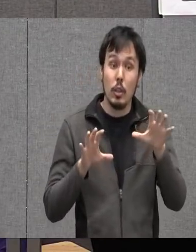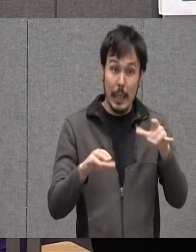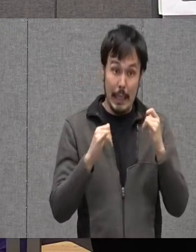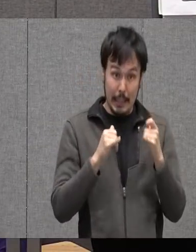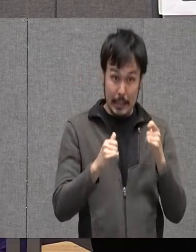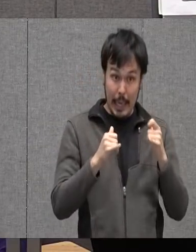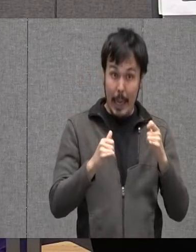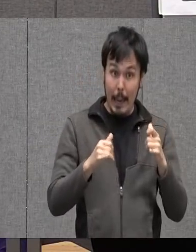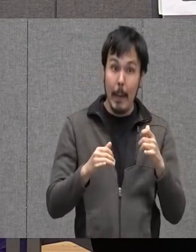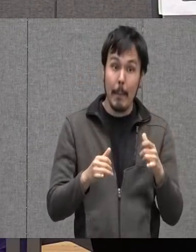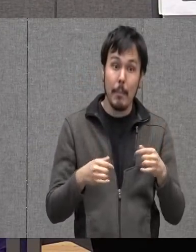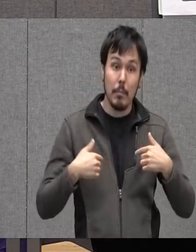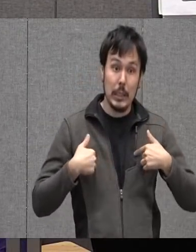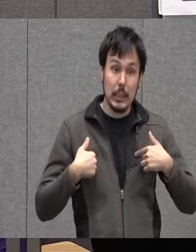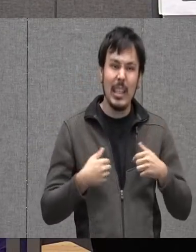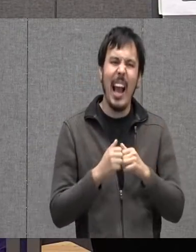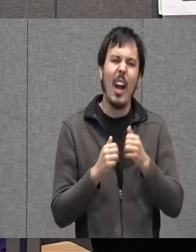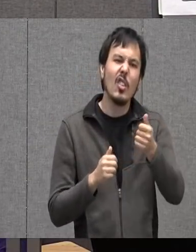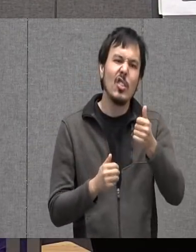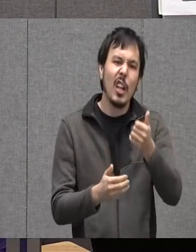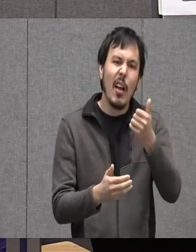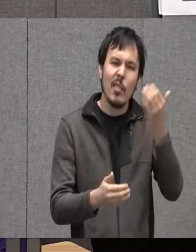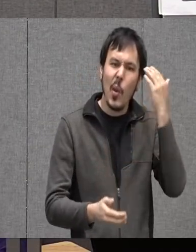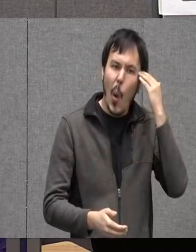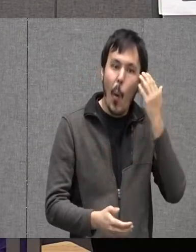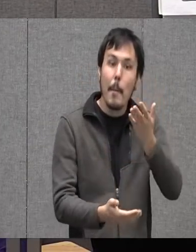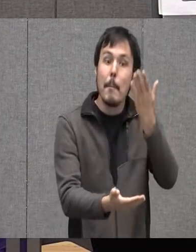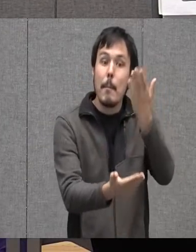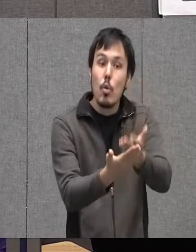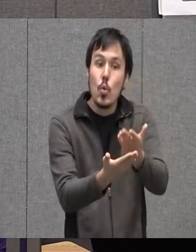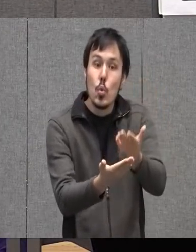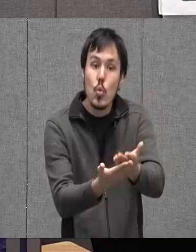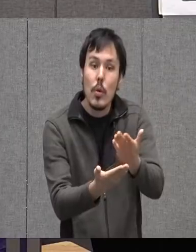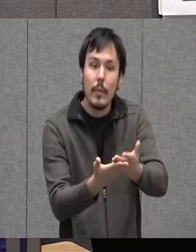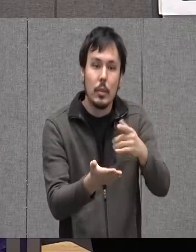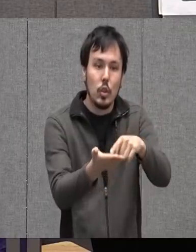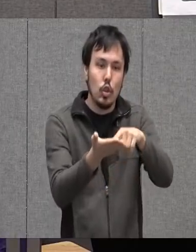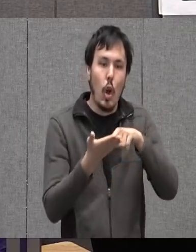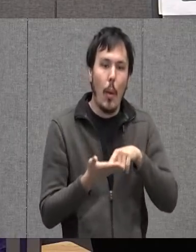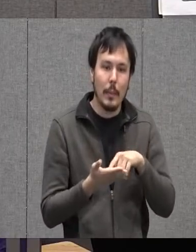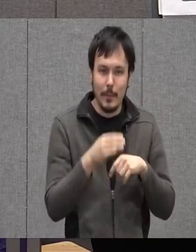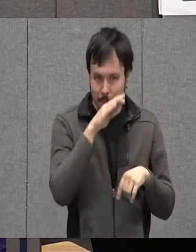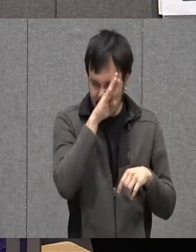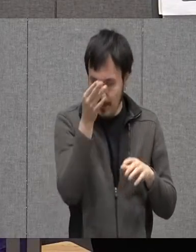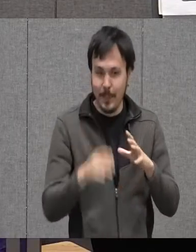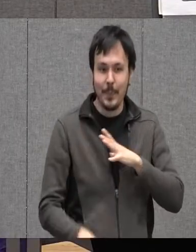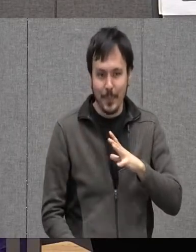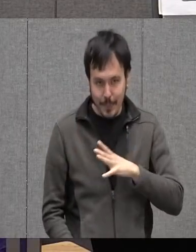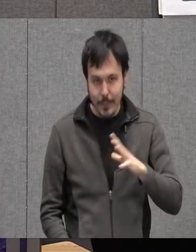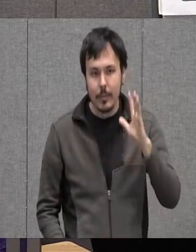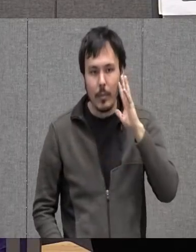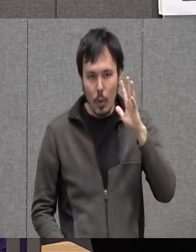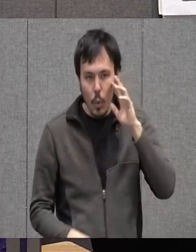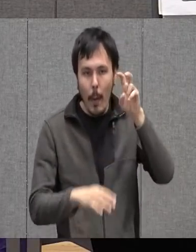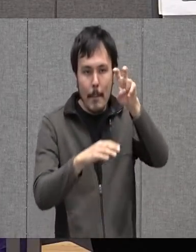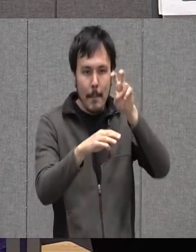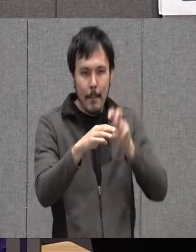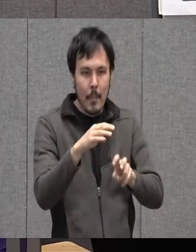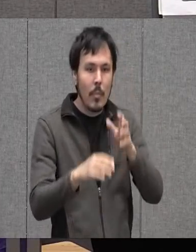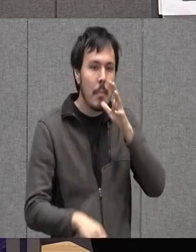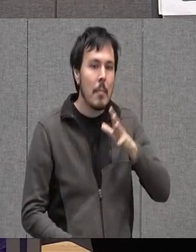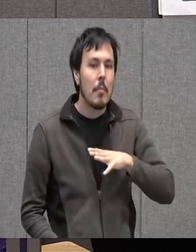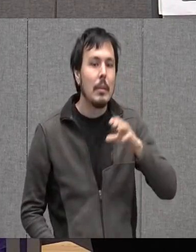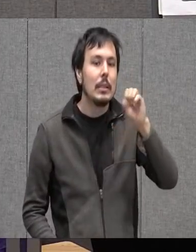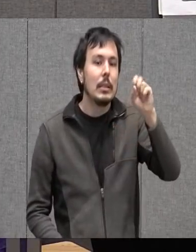you knew, prove to me that that works. All right, we're going to be moving on to Miss